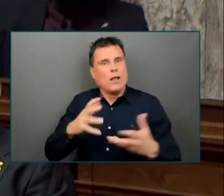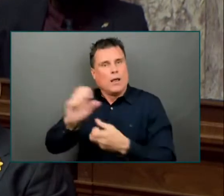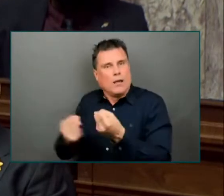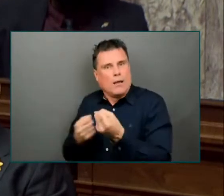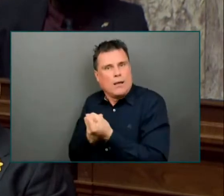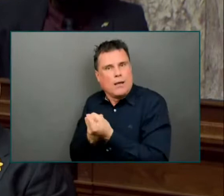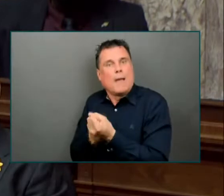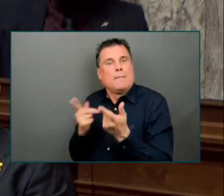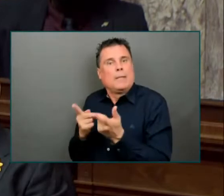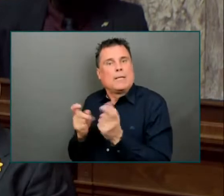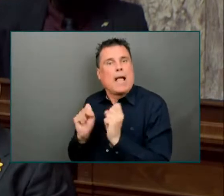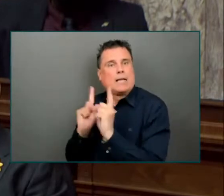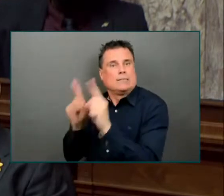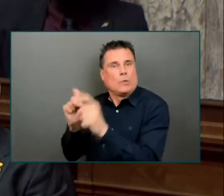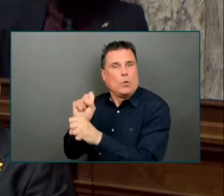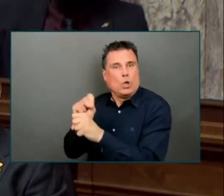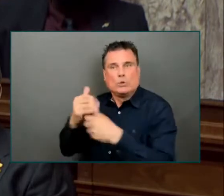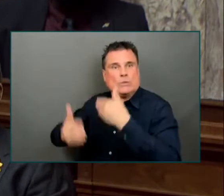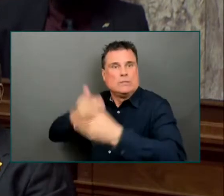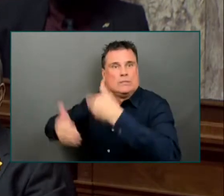return this support.